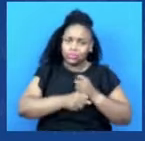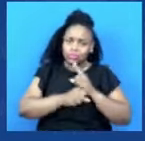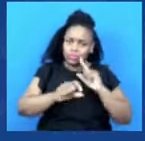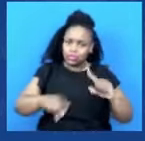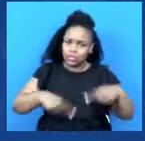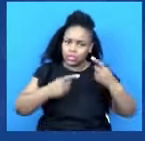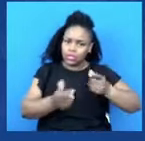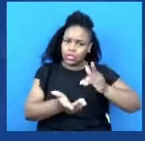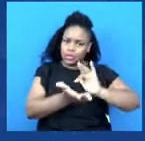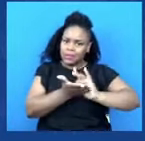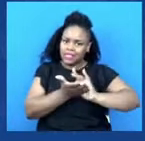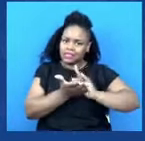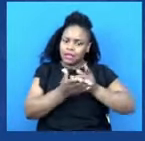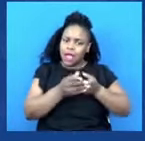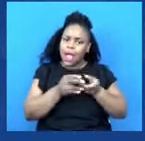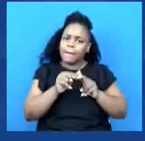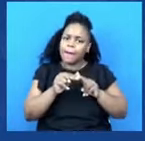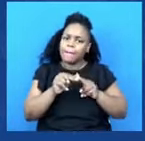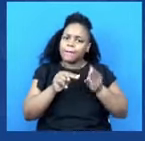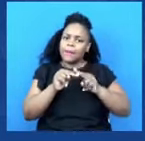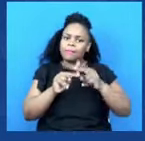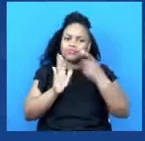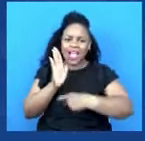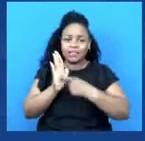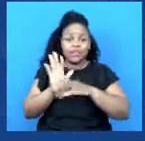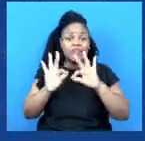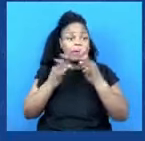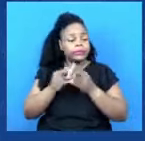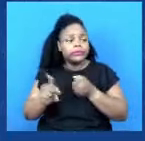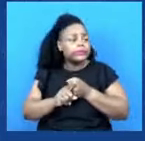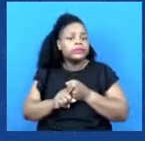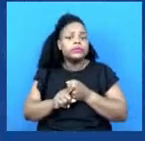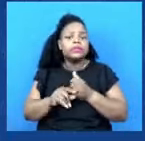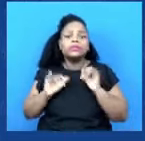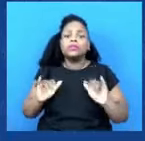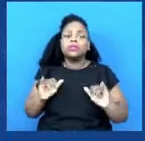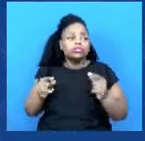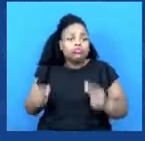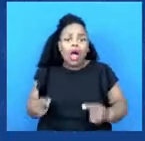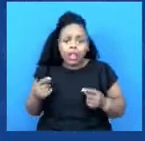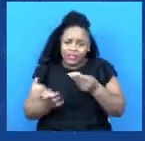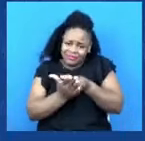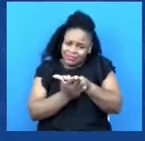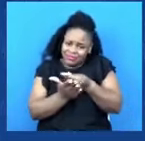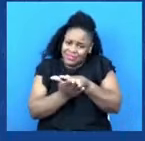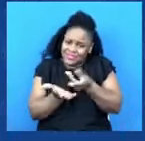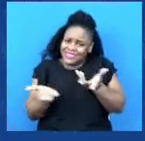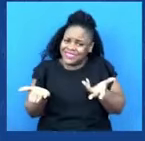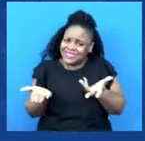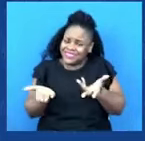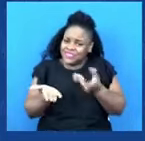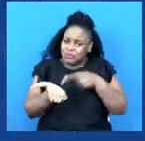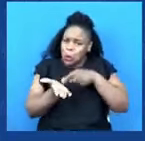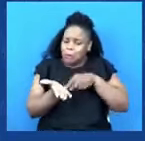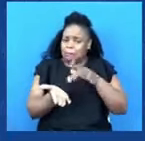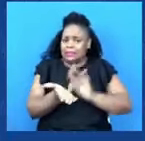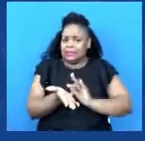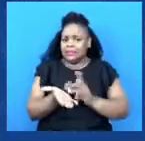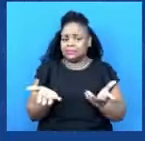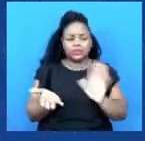too many families and stripped them of their dignity. They've been forced, we forced people into terrible choices